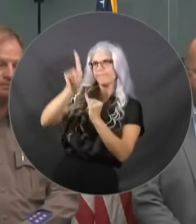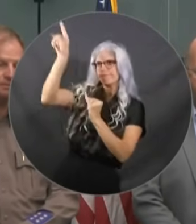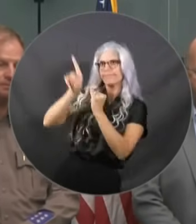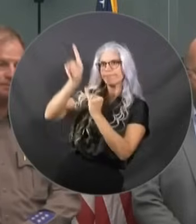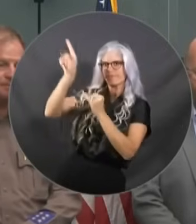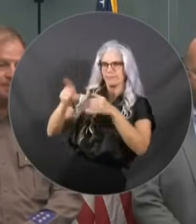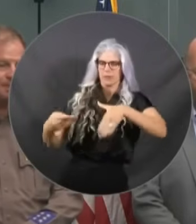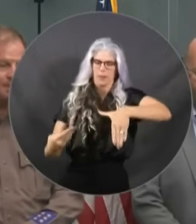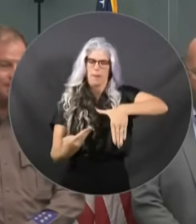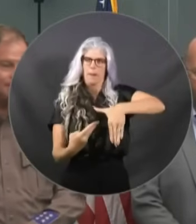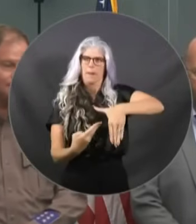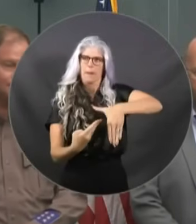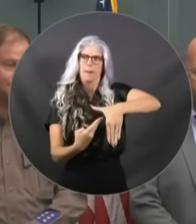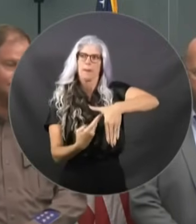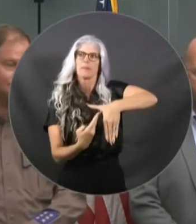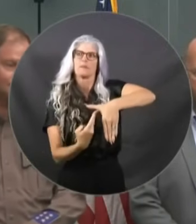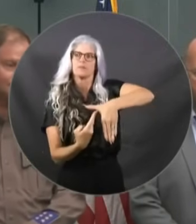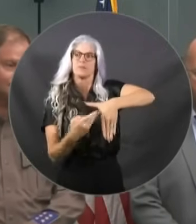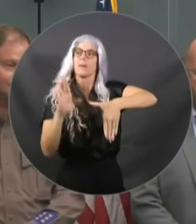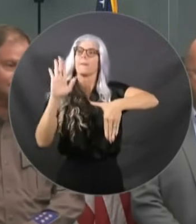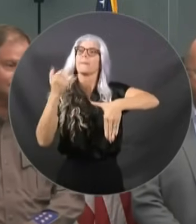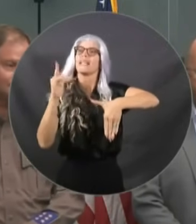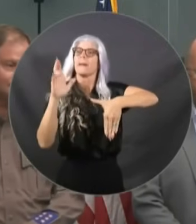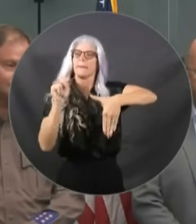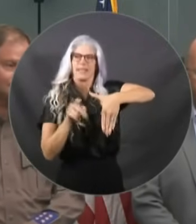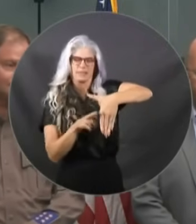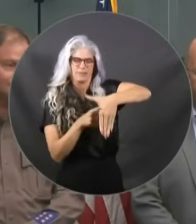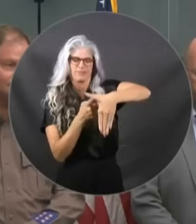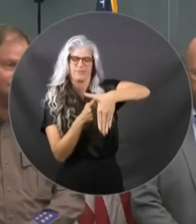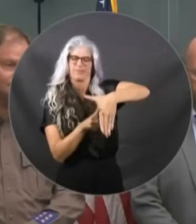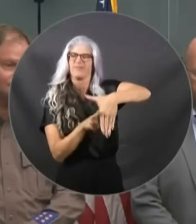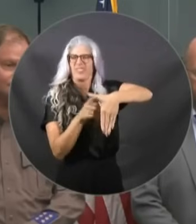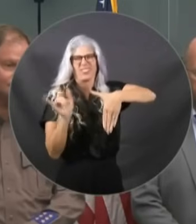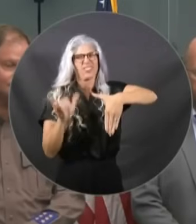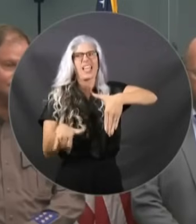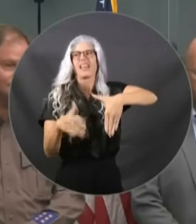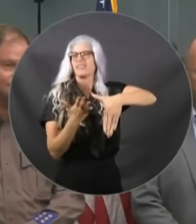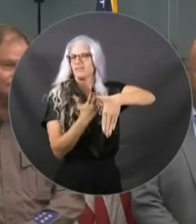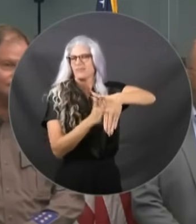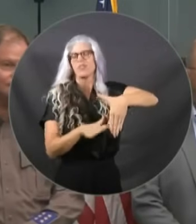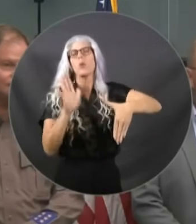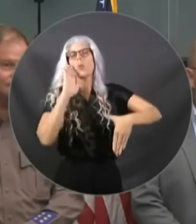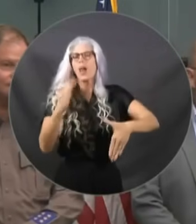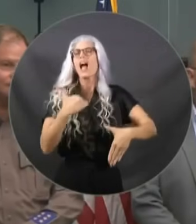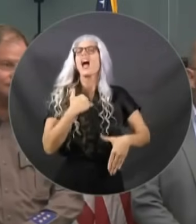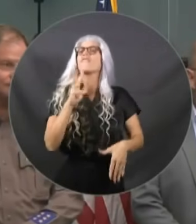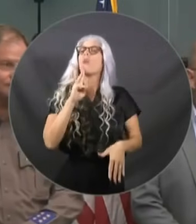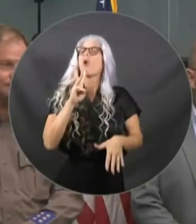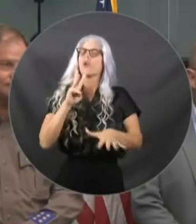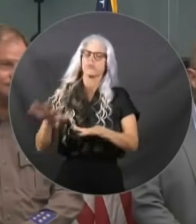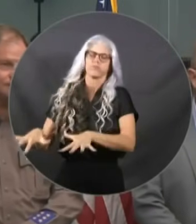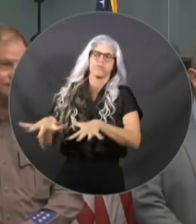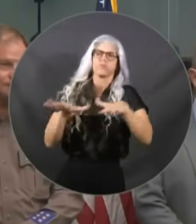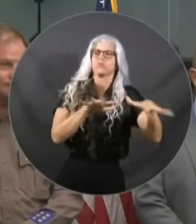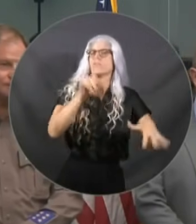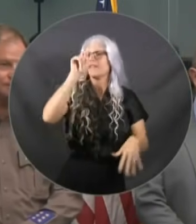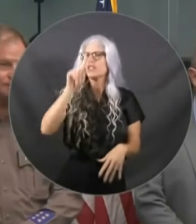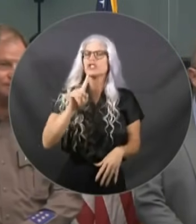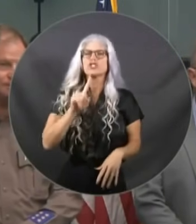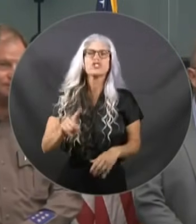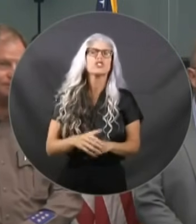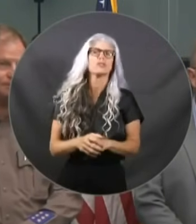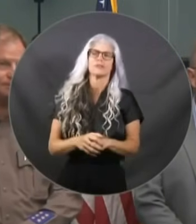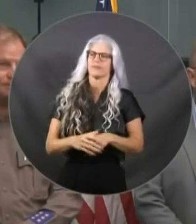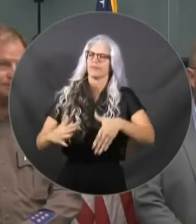Bend. Everywhere in the Big Bend is going to get storm surge, is going to see major impact, whether the eye wall's hitting you or